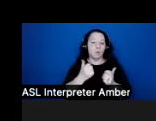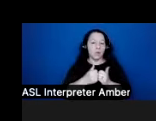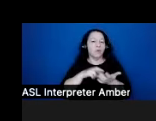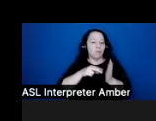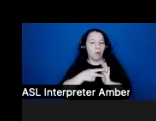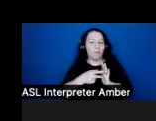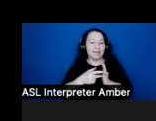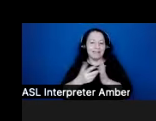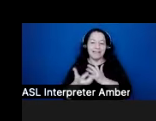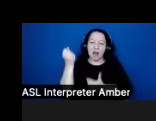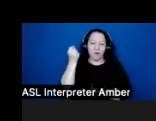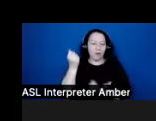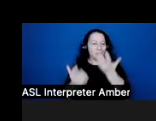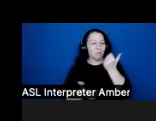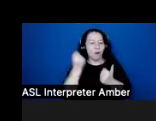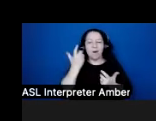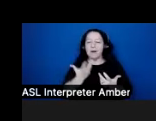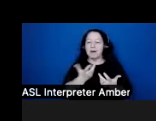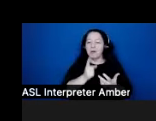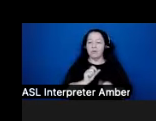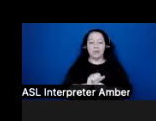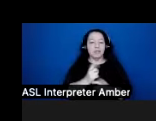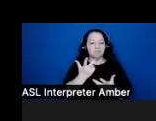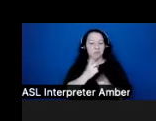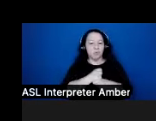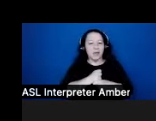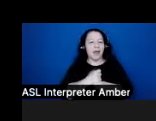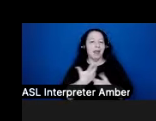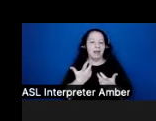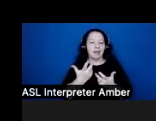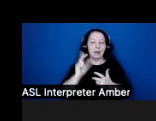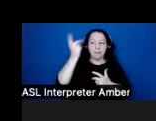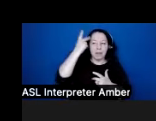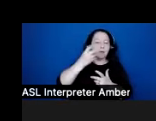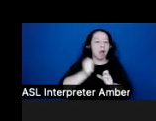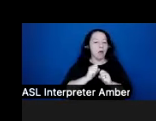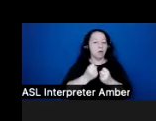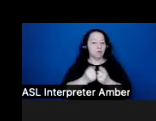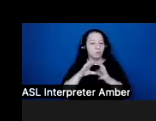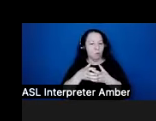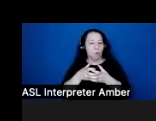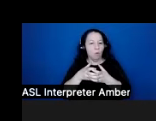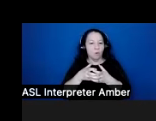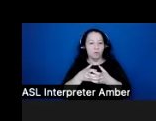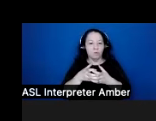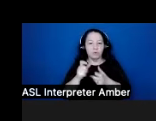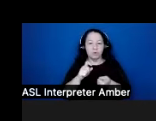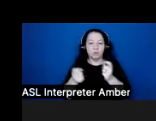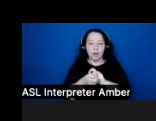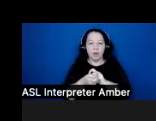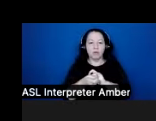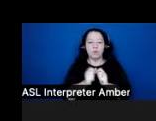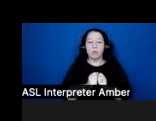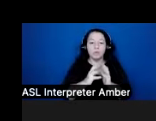creating a social and political movement that is rebuilding our communities, restoring our sovereignty, and ultimately working to end sexual violence,